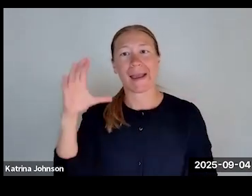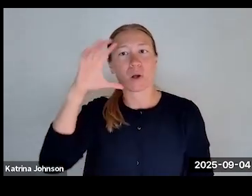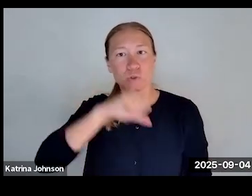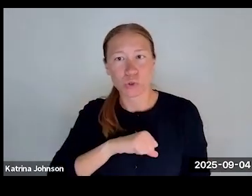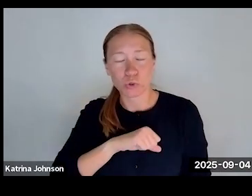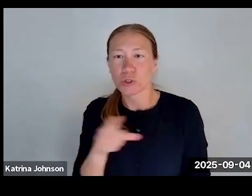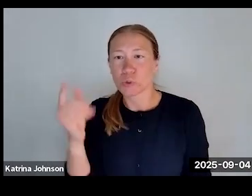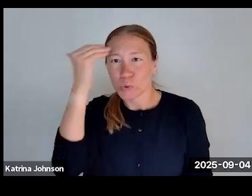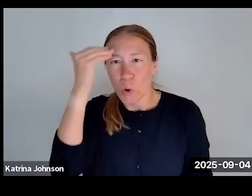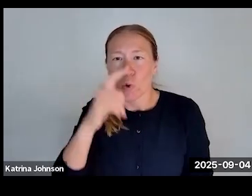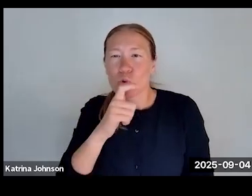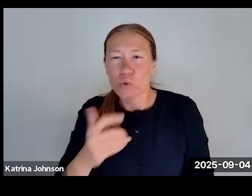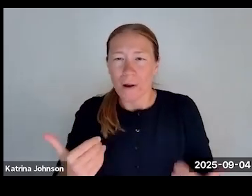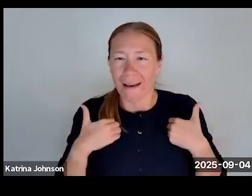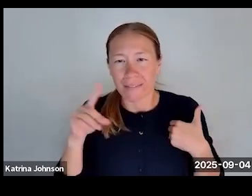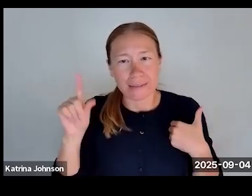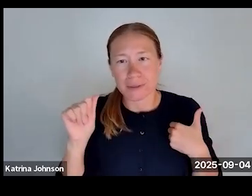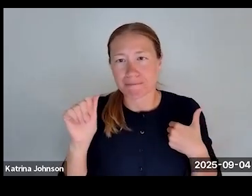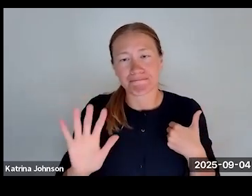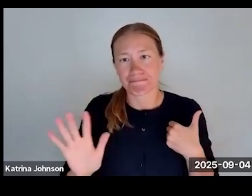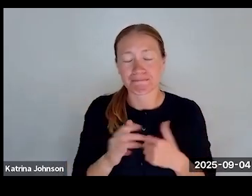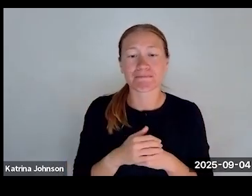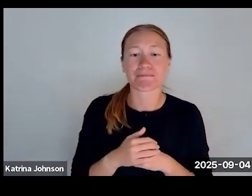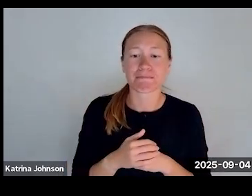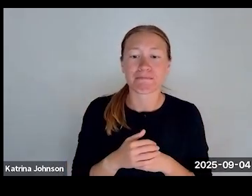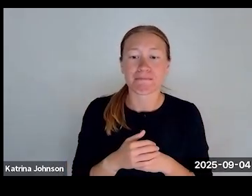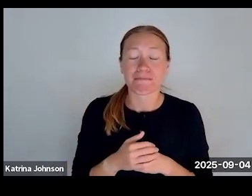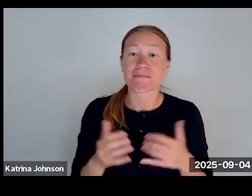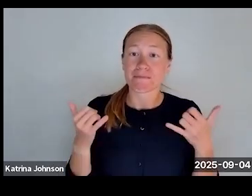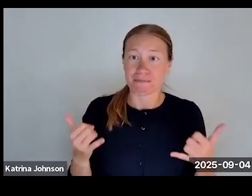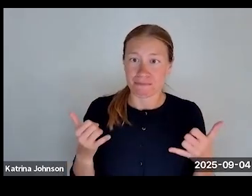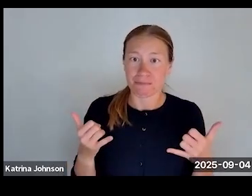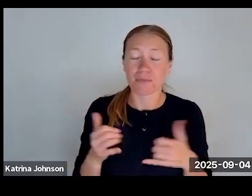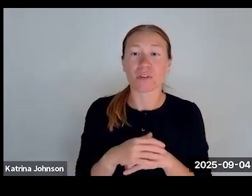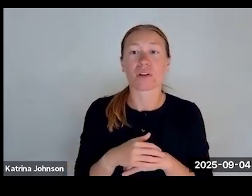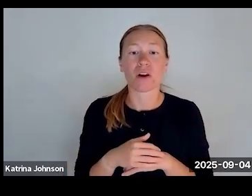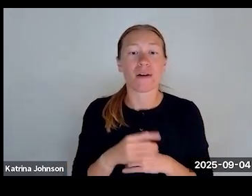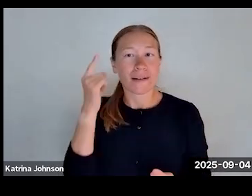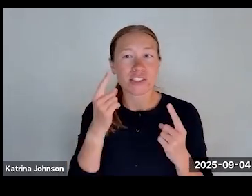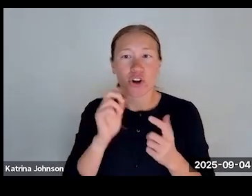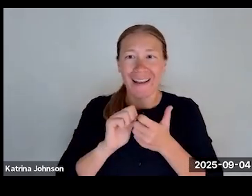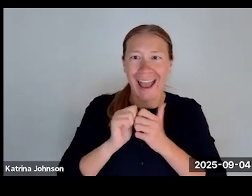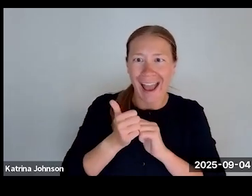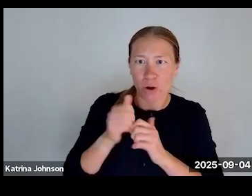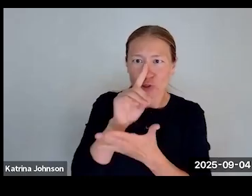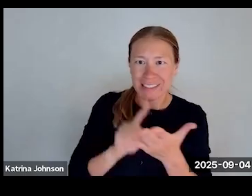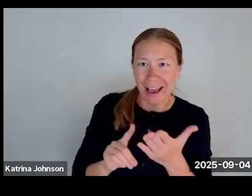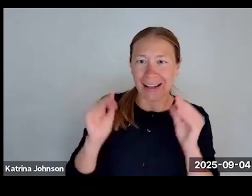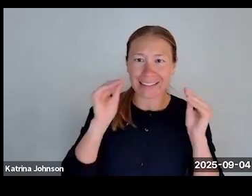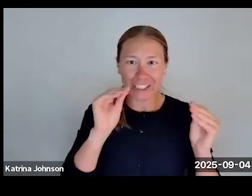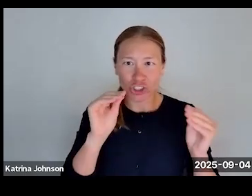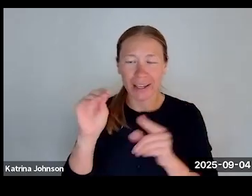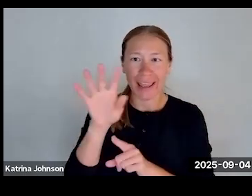has a disability. Before we get to how to design teaching and environments to support all